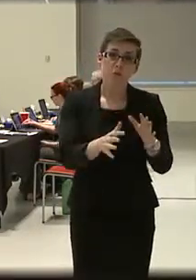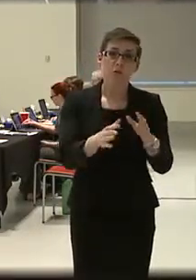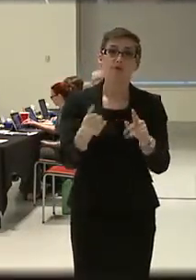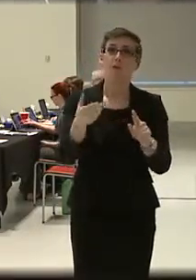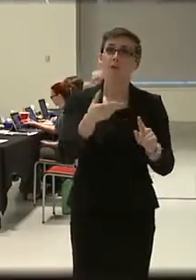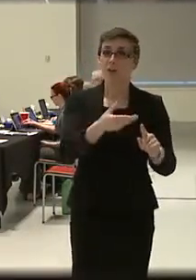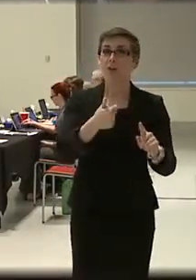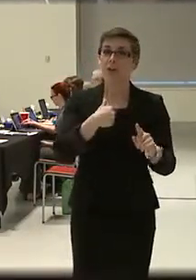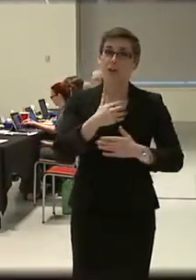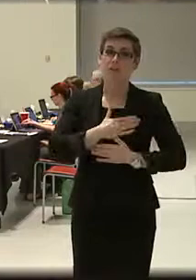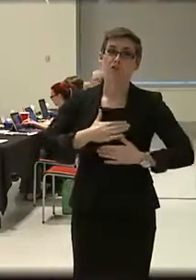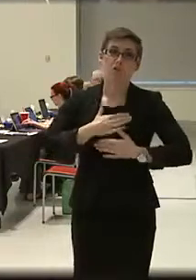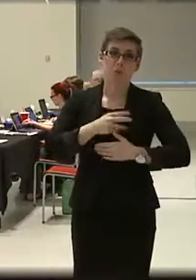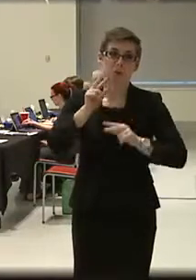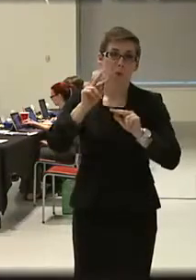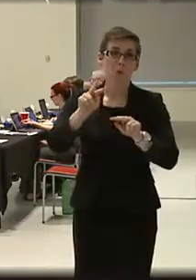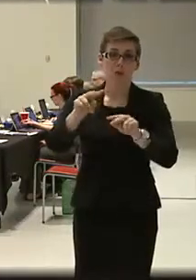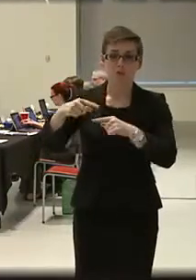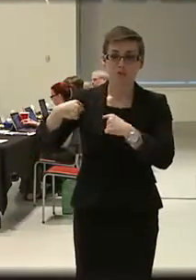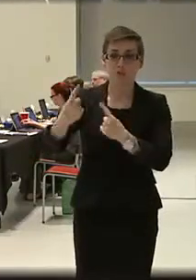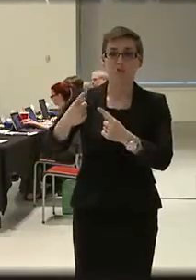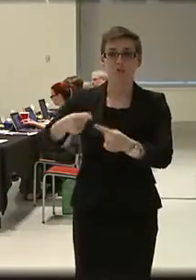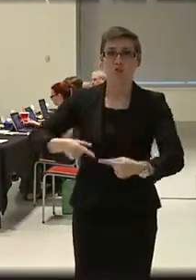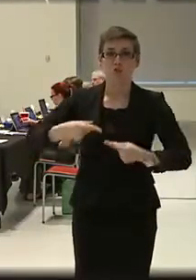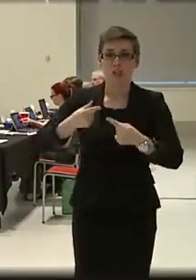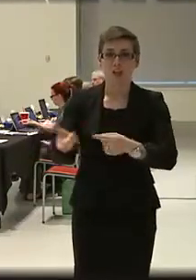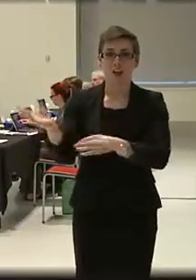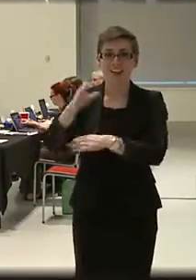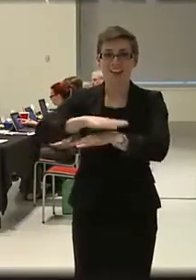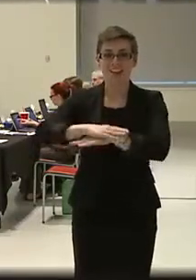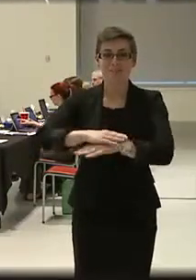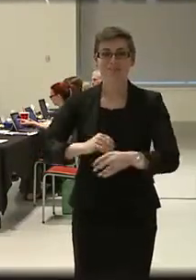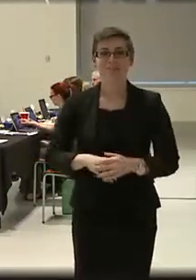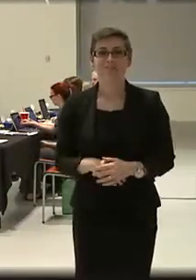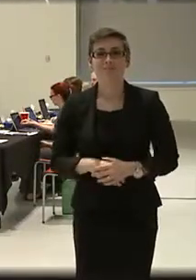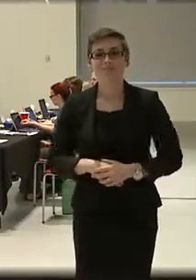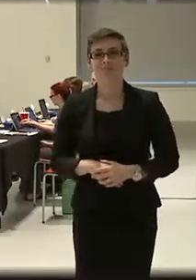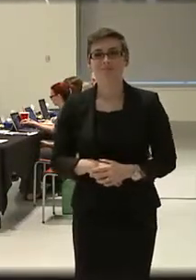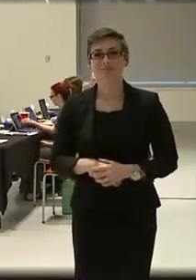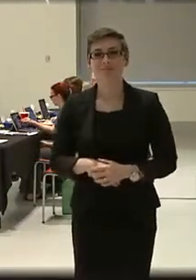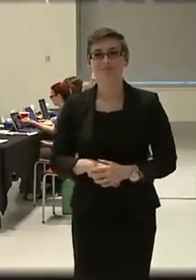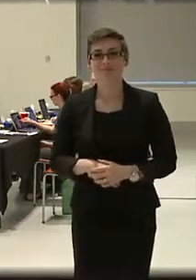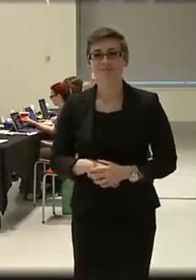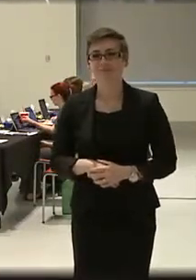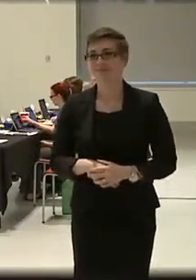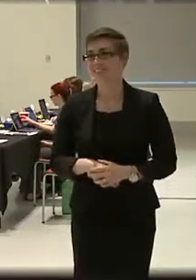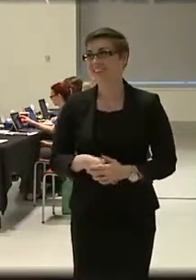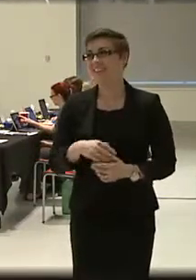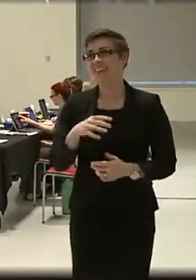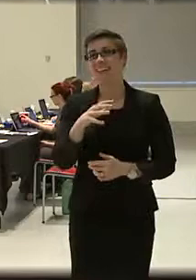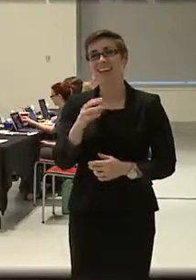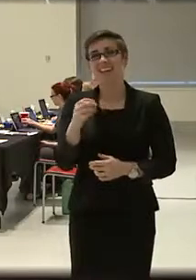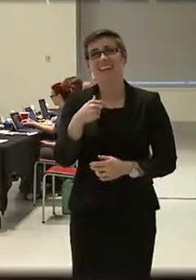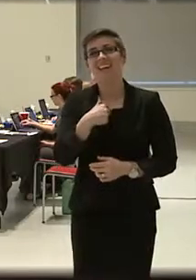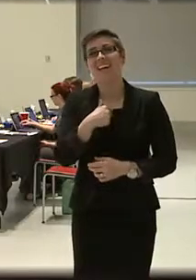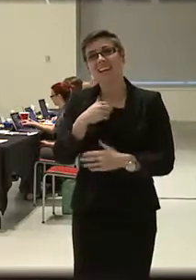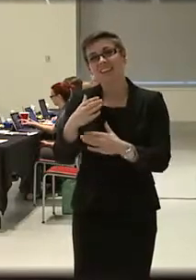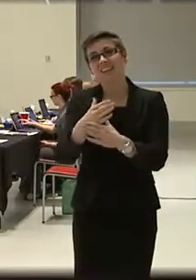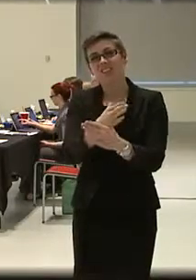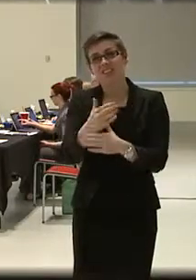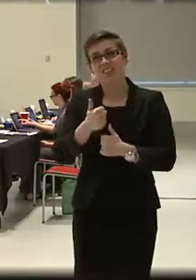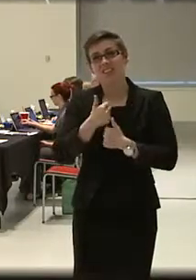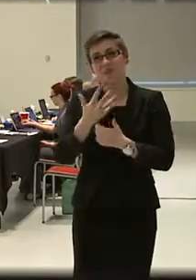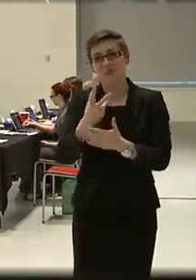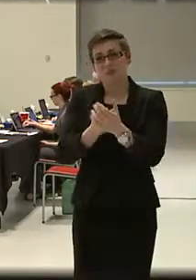who I've enjoyed watching struggle all day. And I share the hope expressed by my